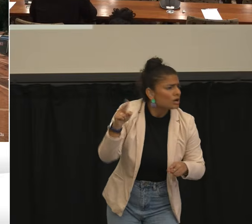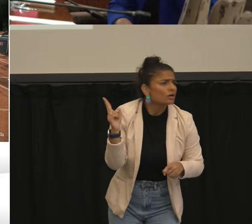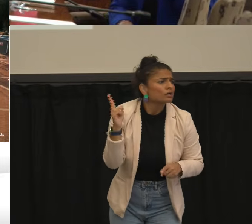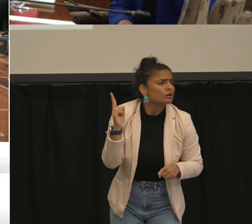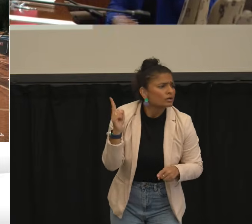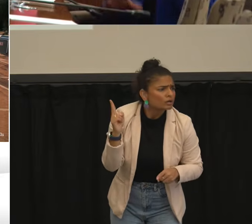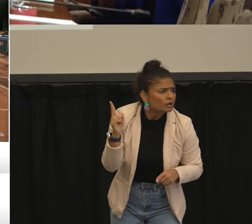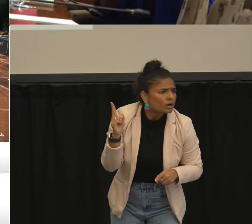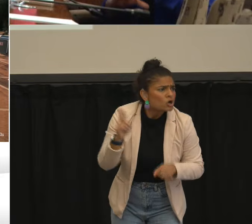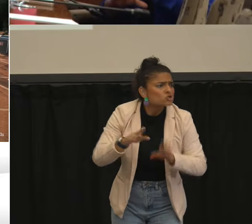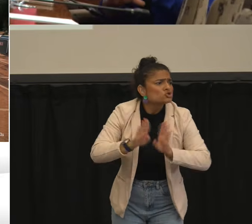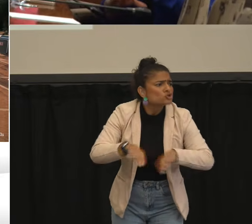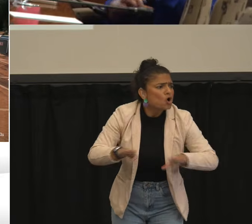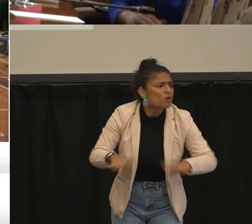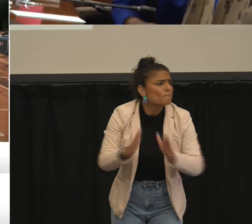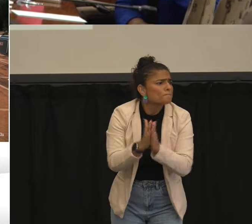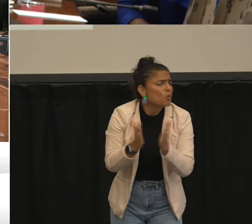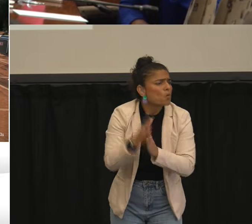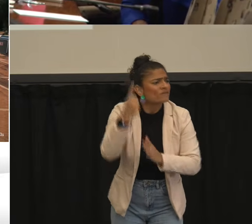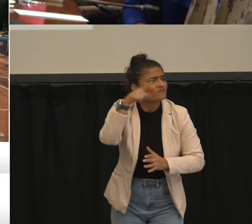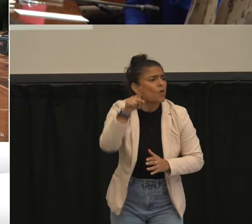FDHK,